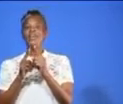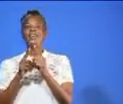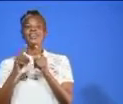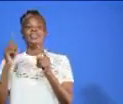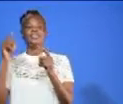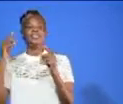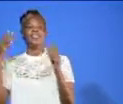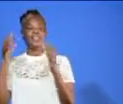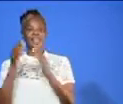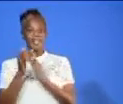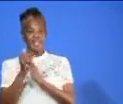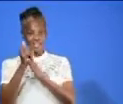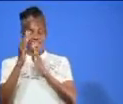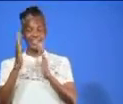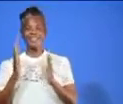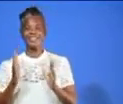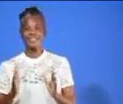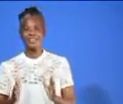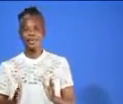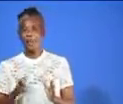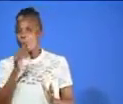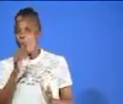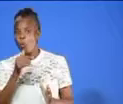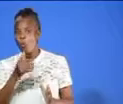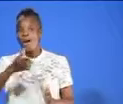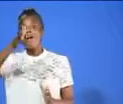superintendent, God the